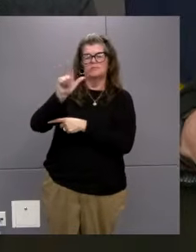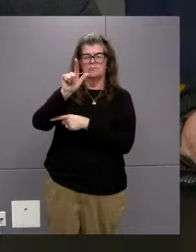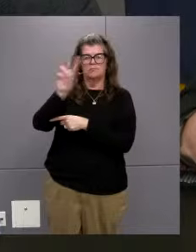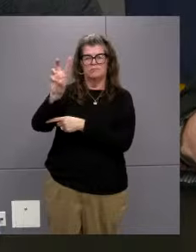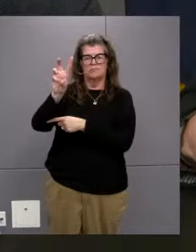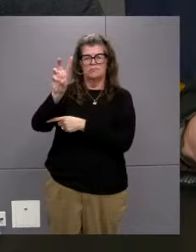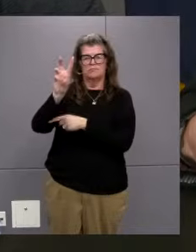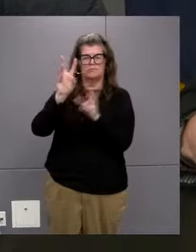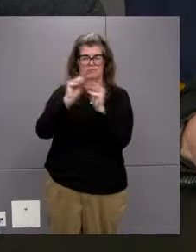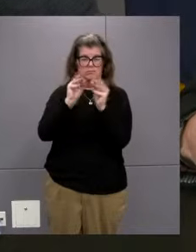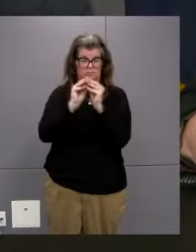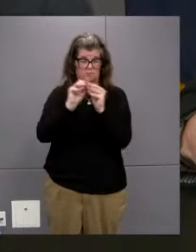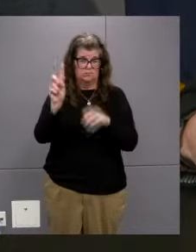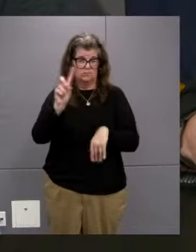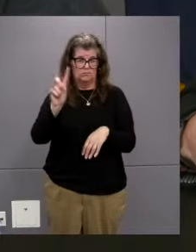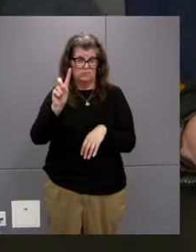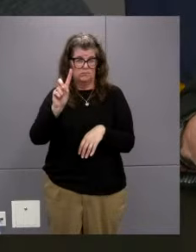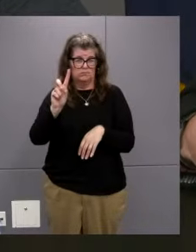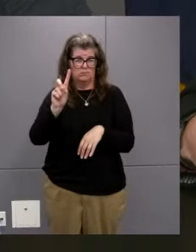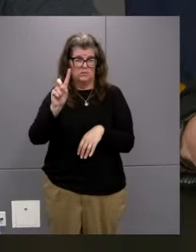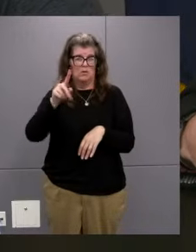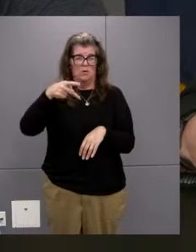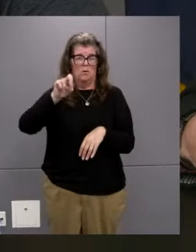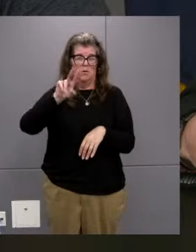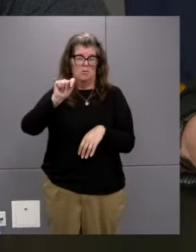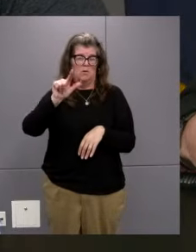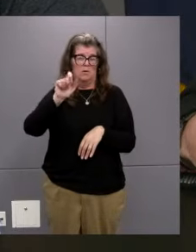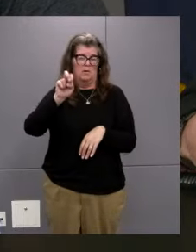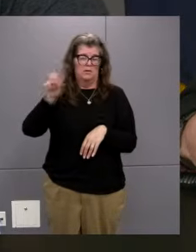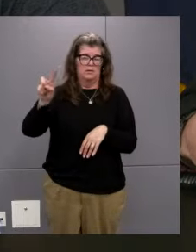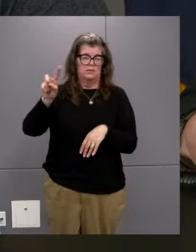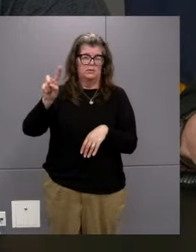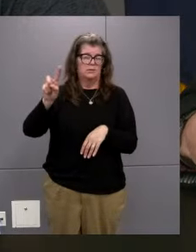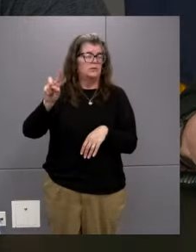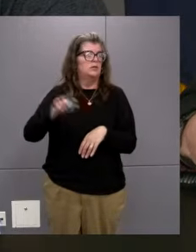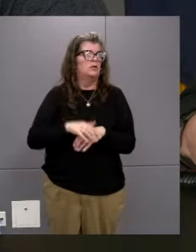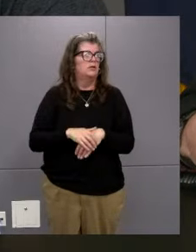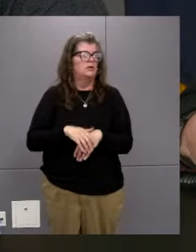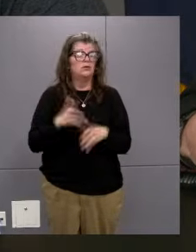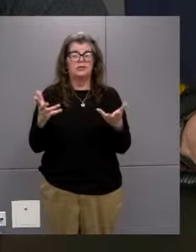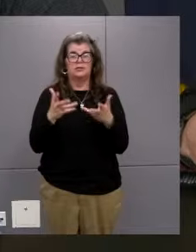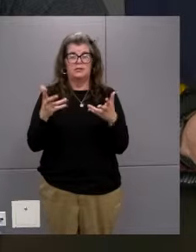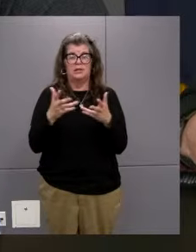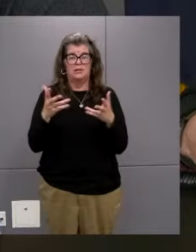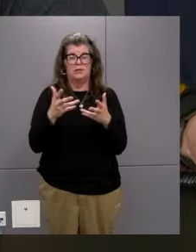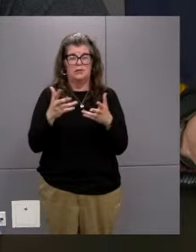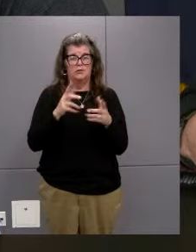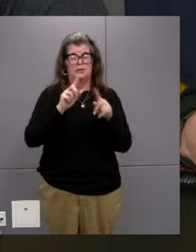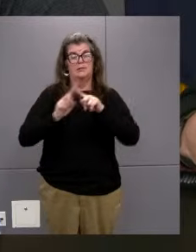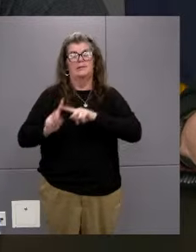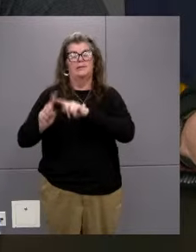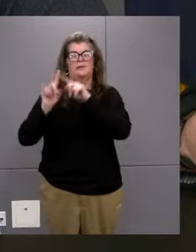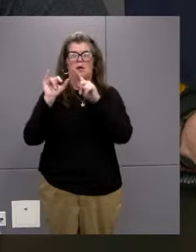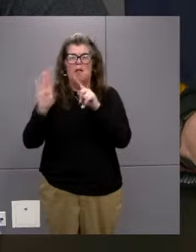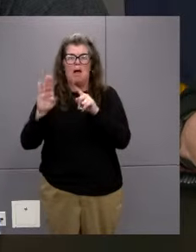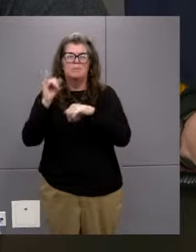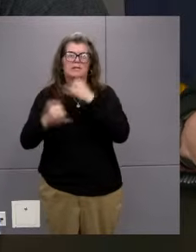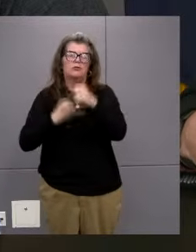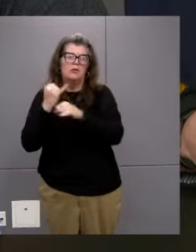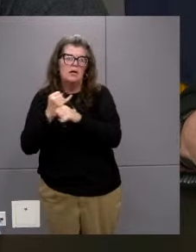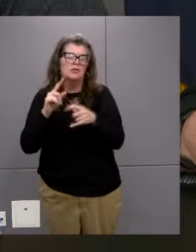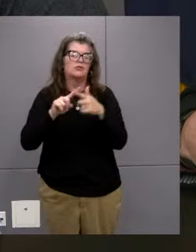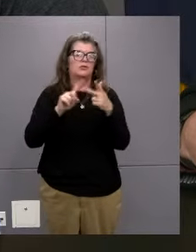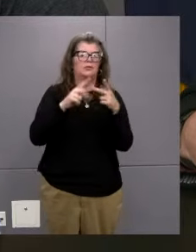in Portland. Additionally, she's involved in the Honors Program, the History Club, the International Club, and several